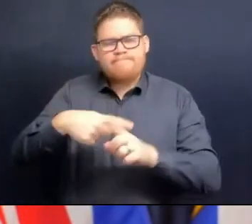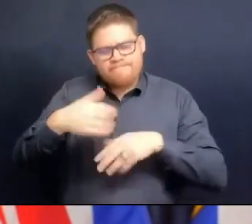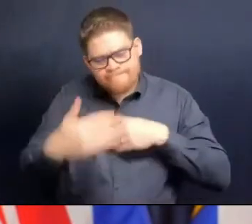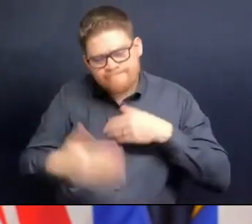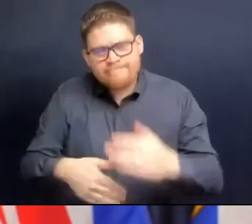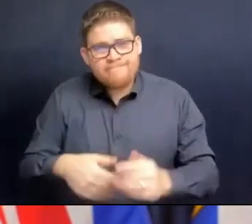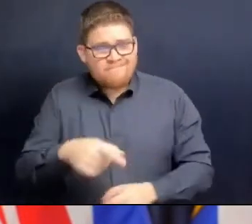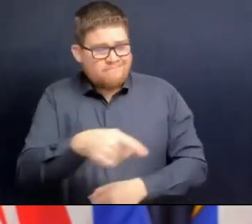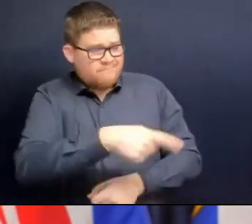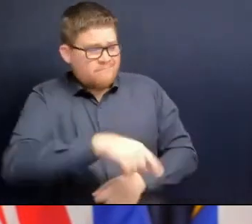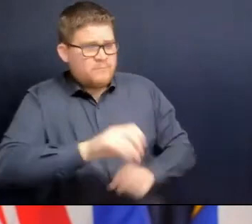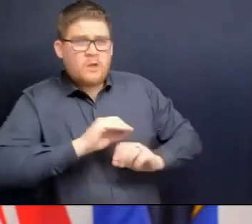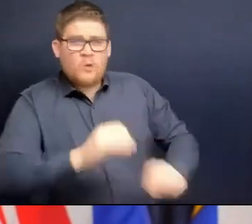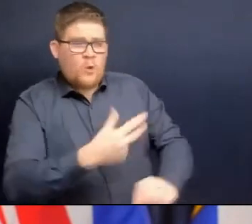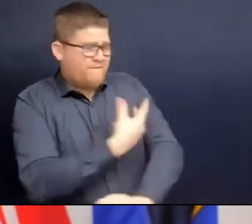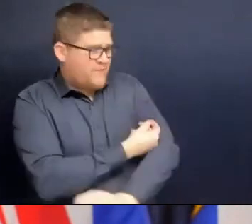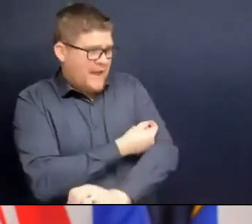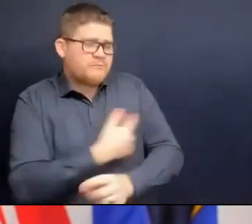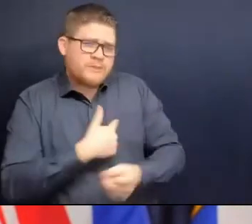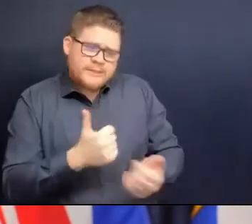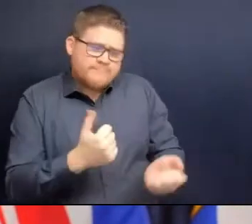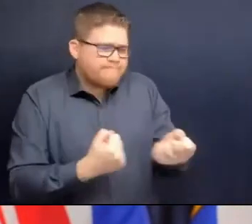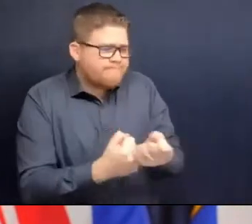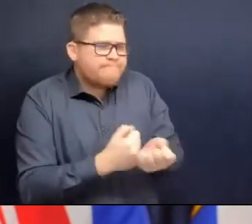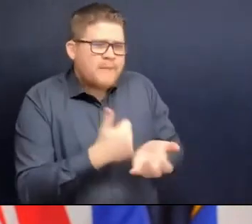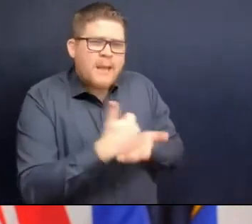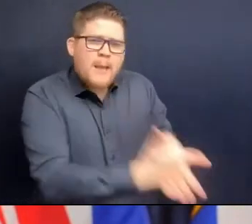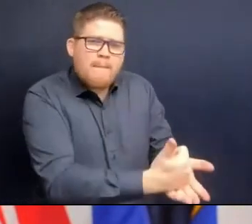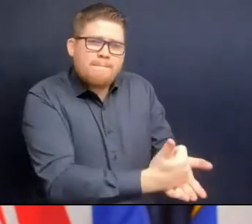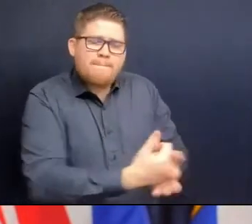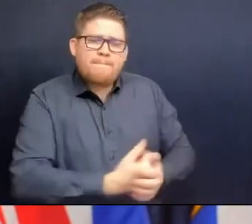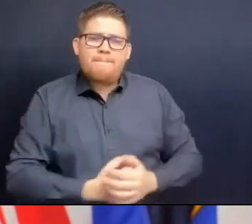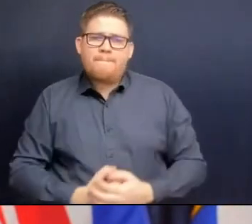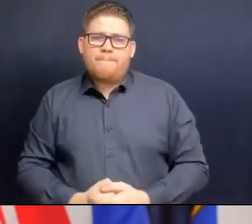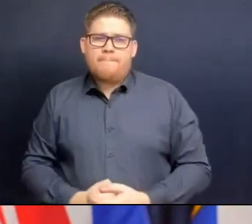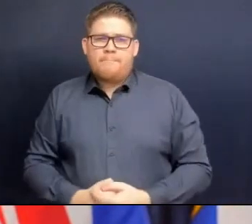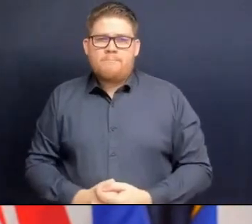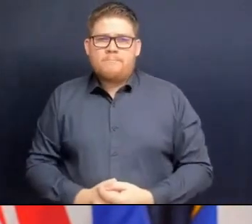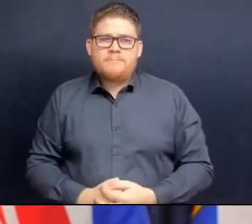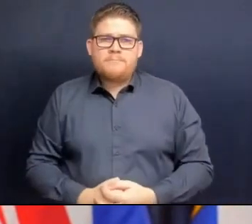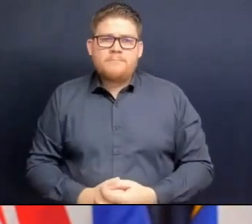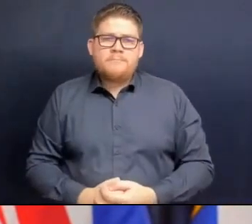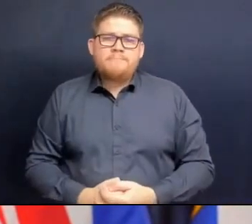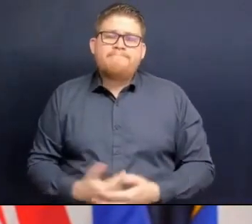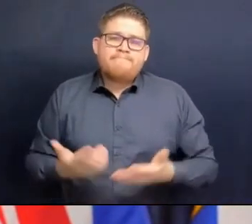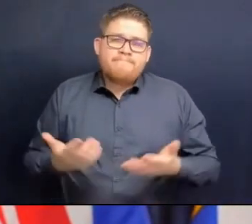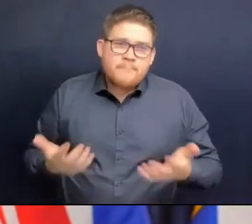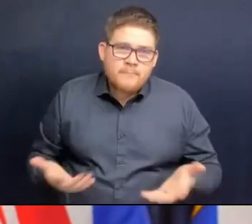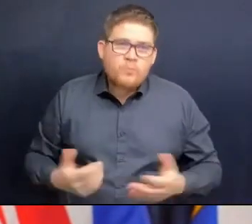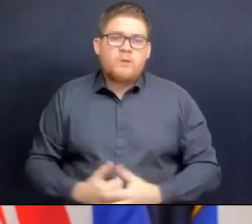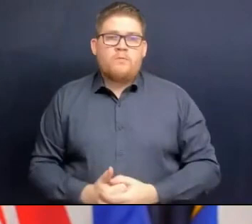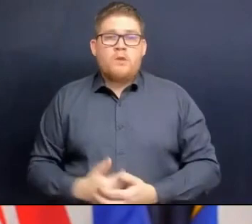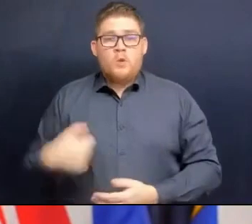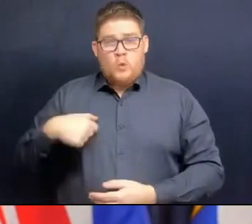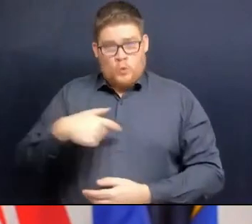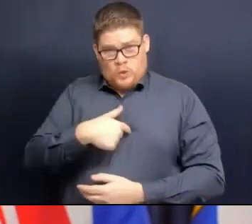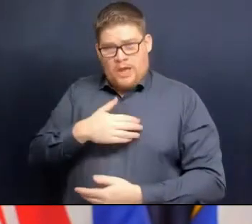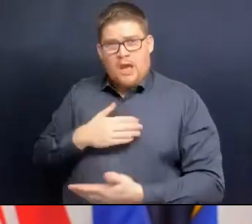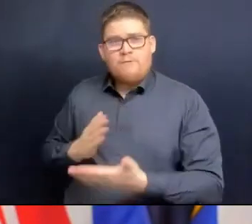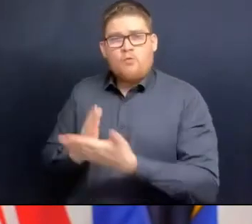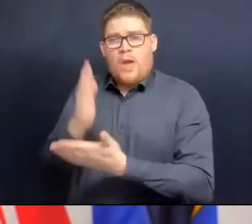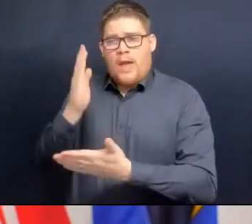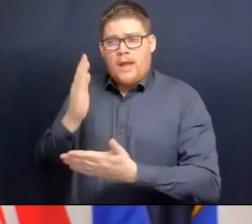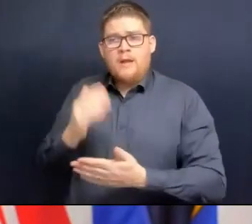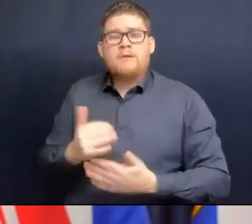those circumstances here in BC by our critical care teams, because we all have, of course, the right to make